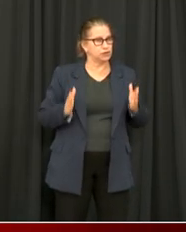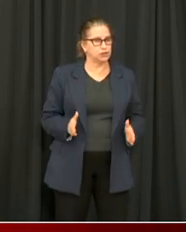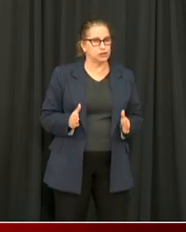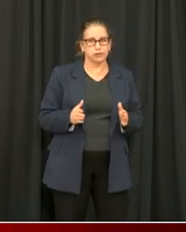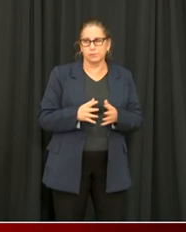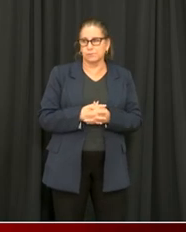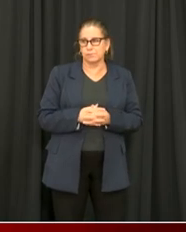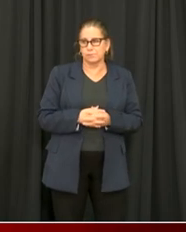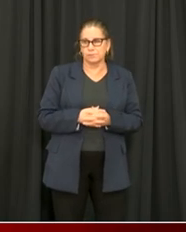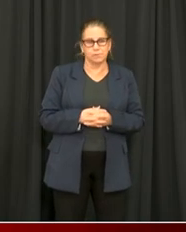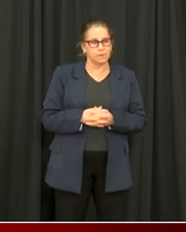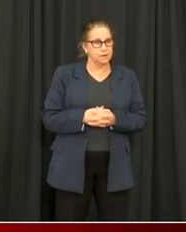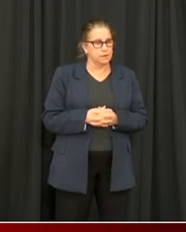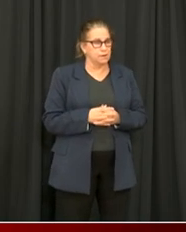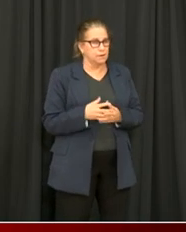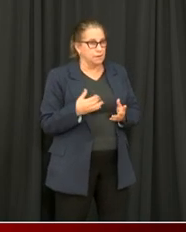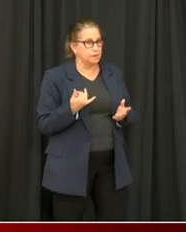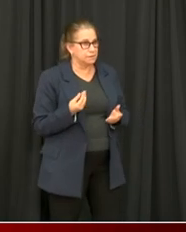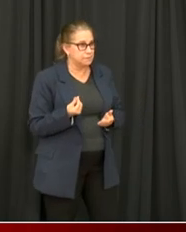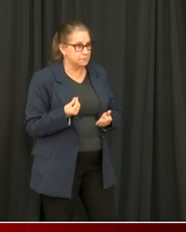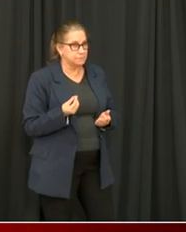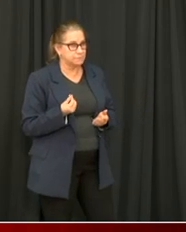Funding's increased for MPD.